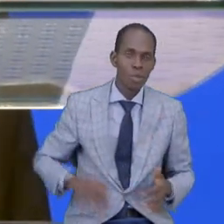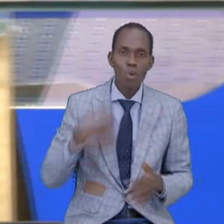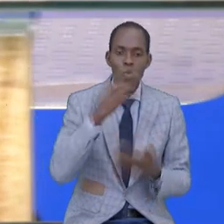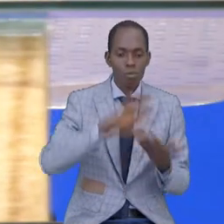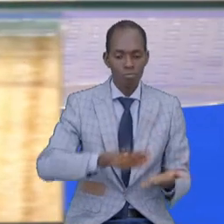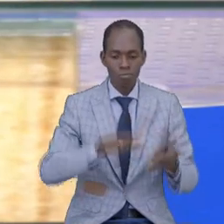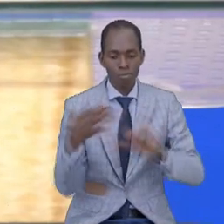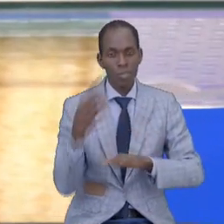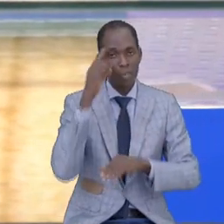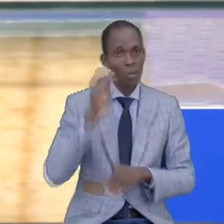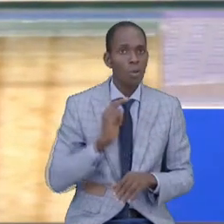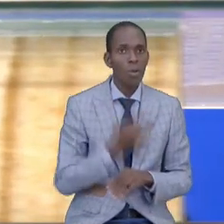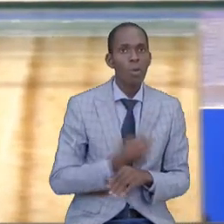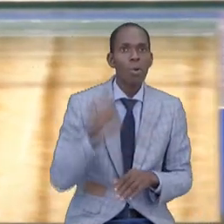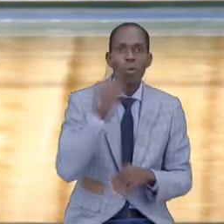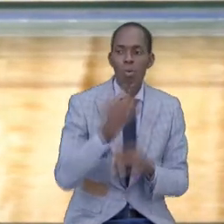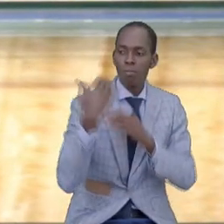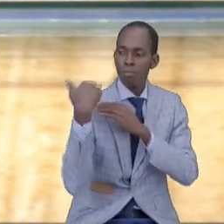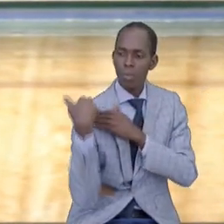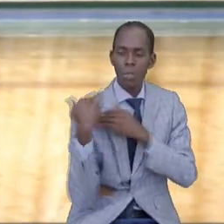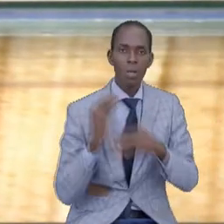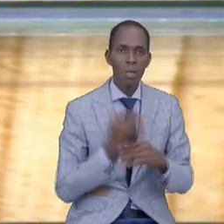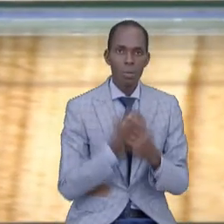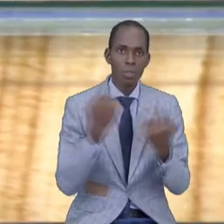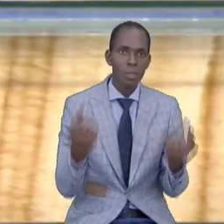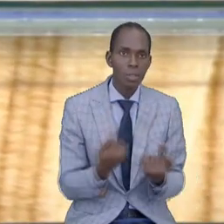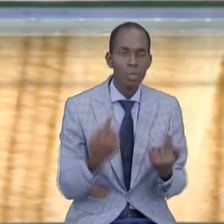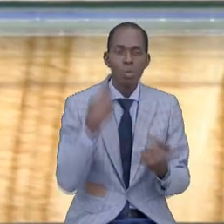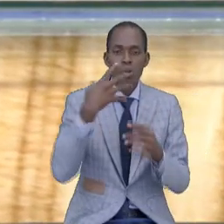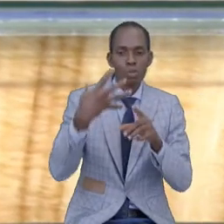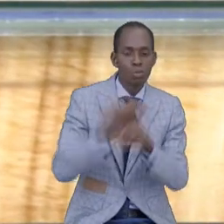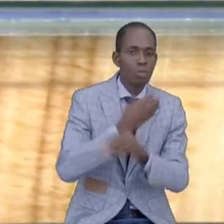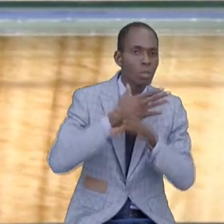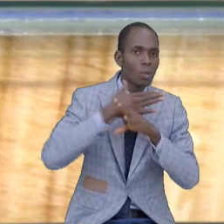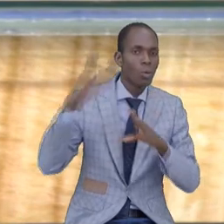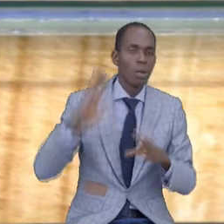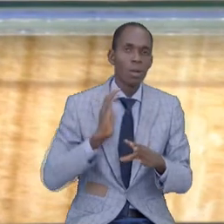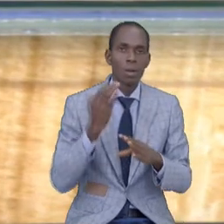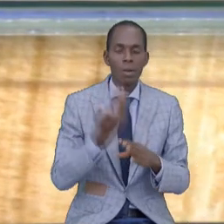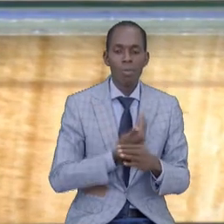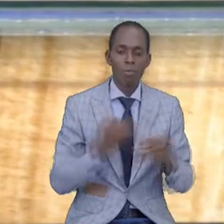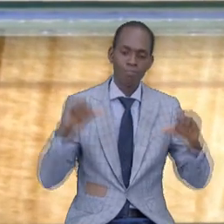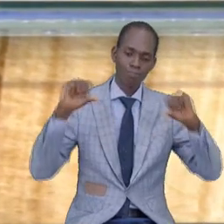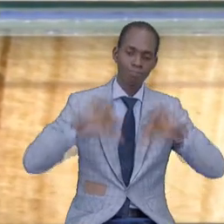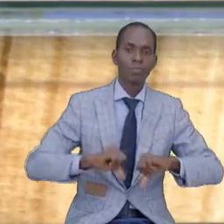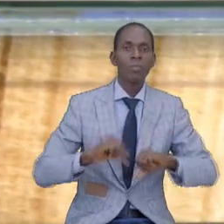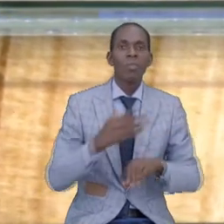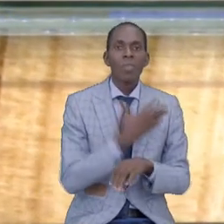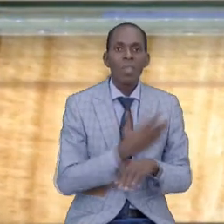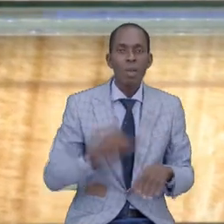for us, who bore our sin, who took away our condemnation, and